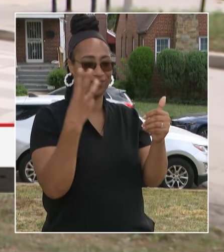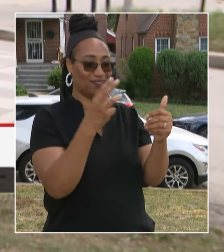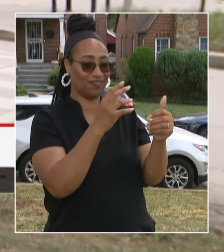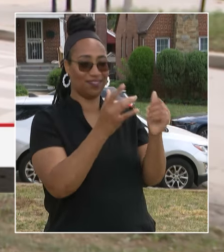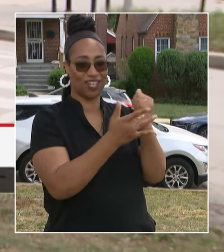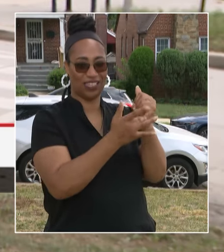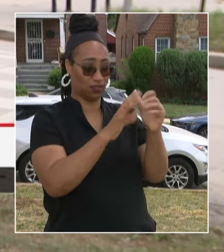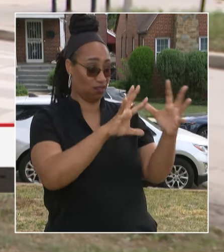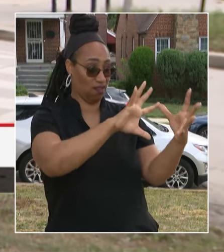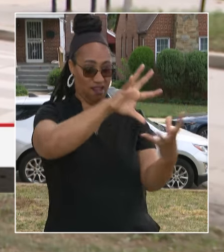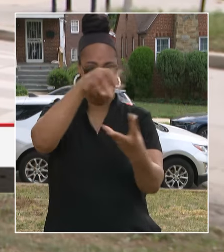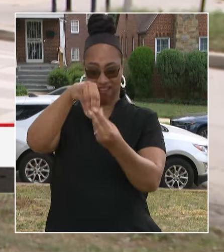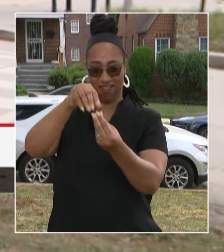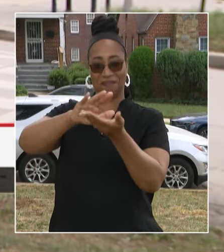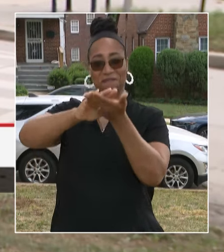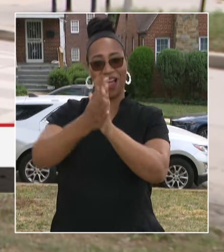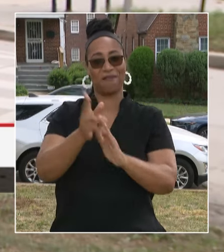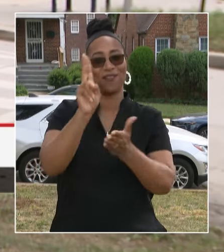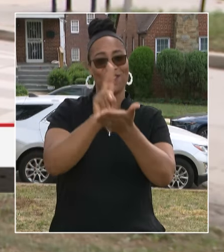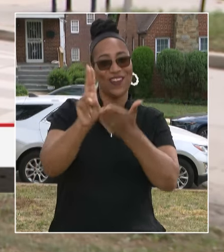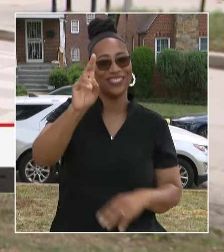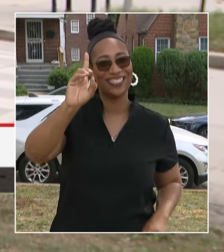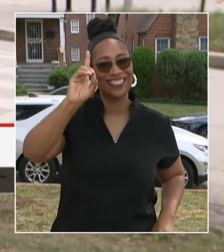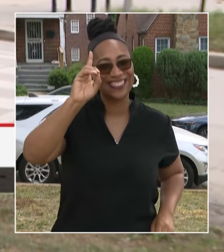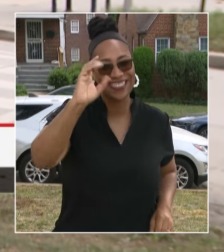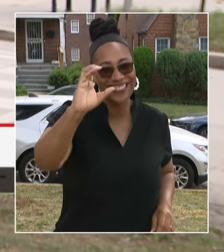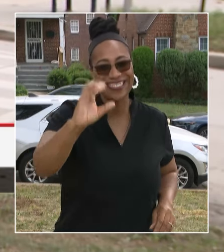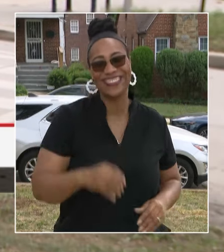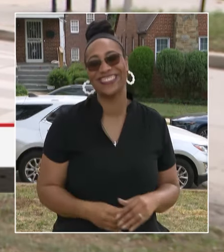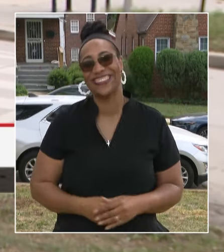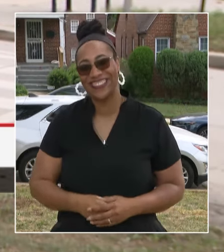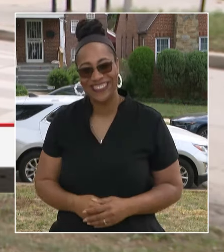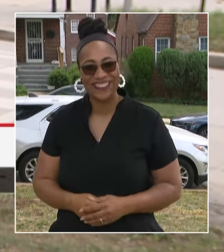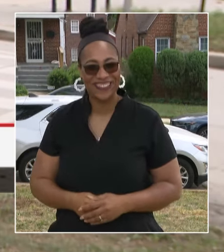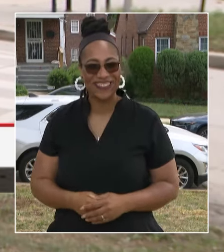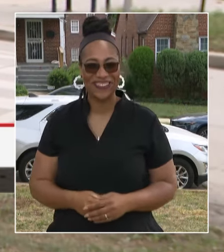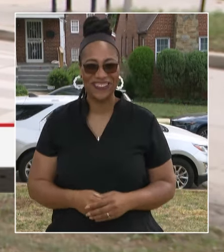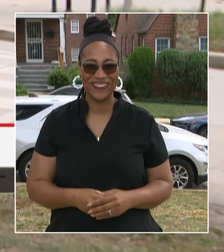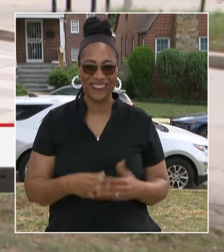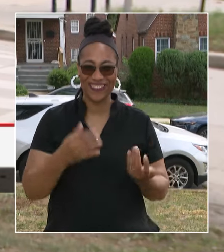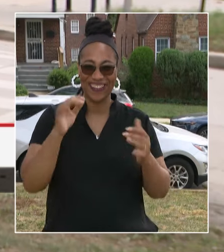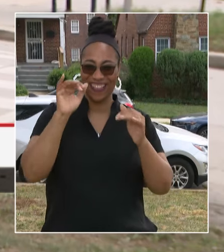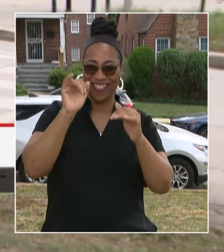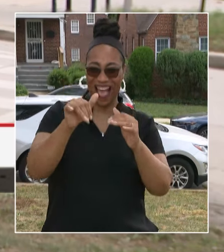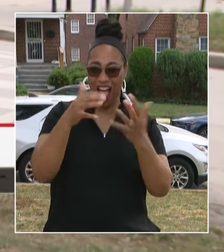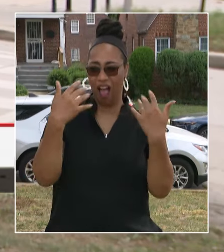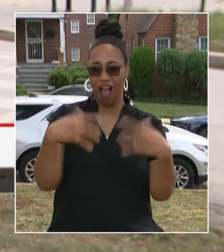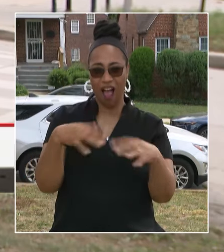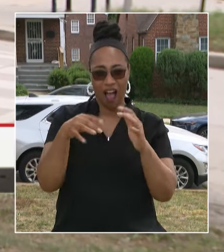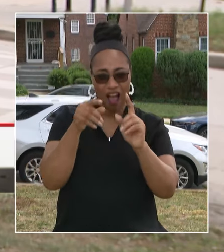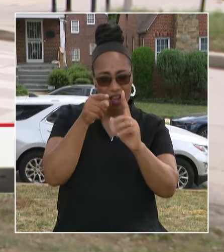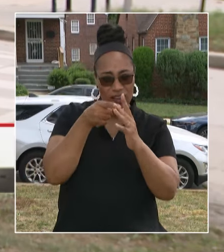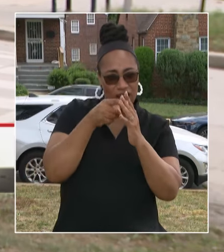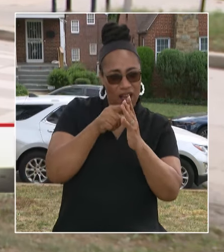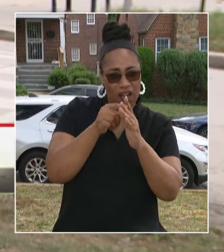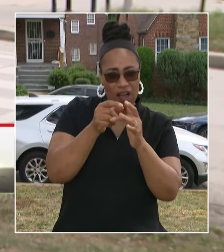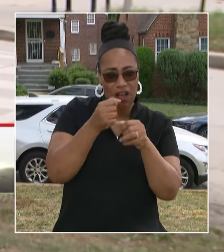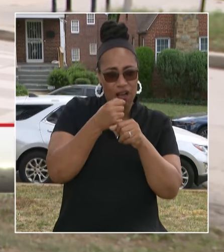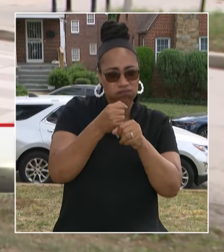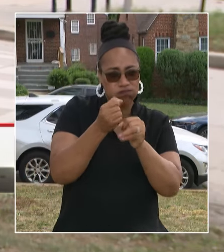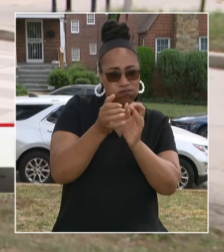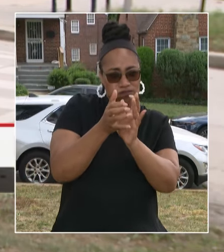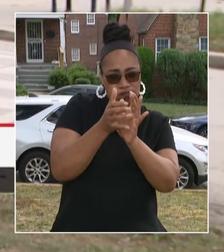Government Operations. In 1978, William Spaulding produced Metro Talent Search, the district's most well-known local talent